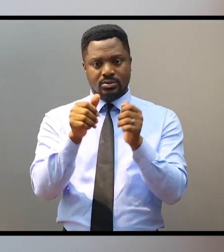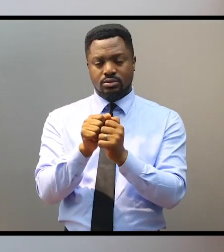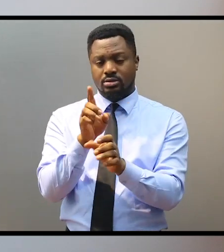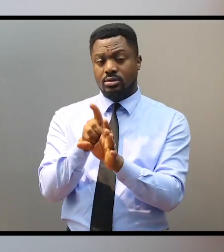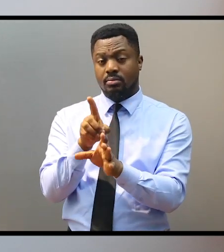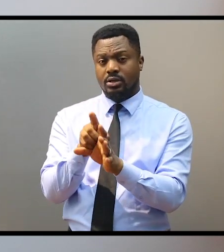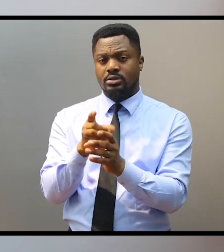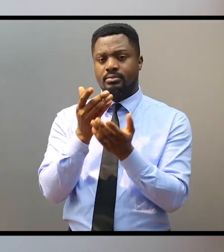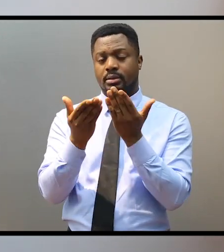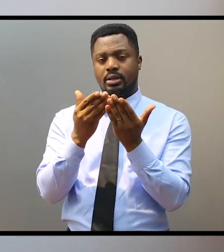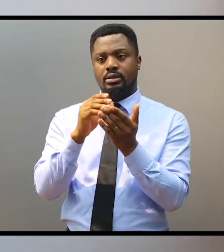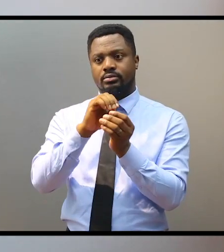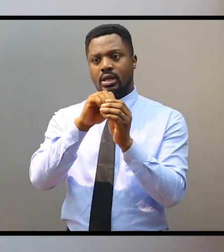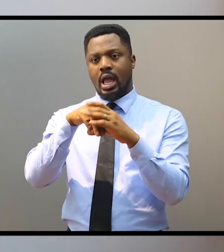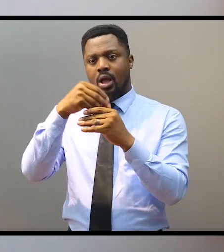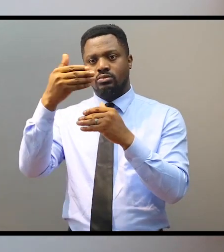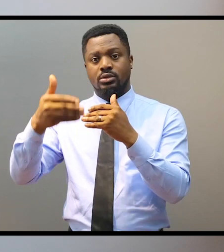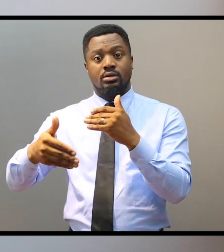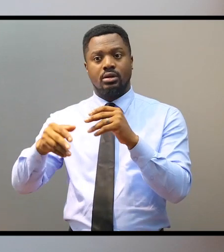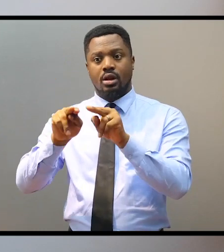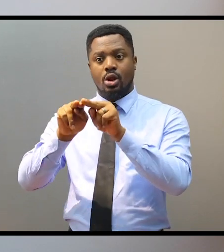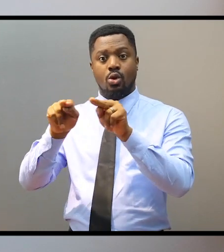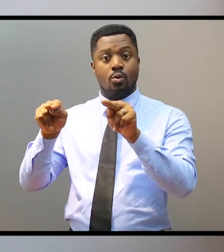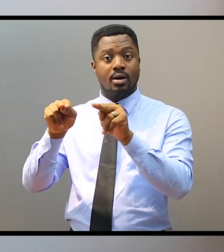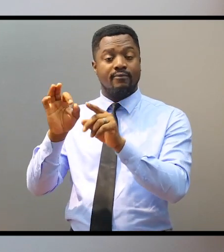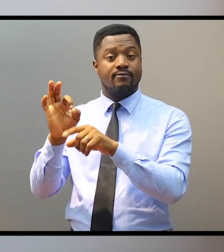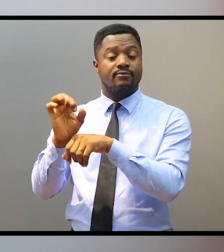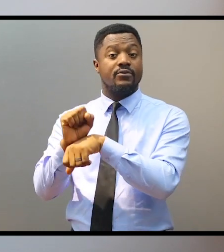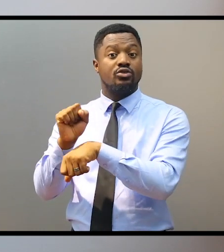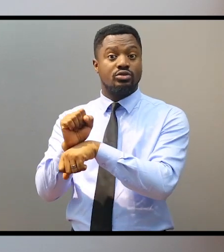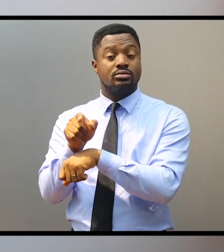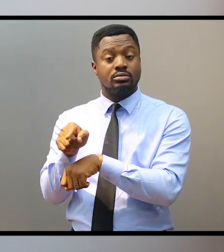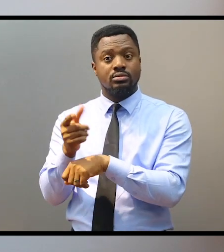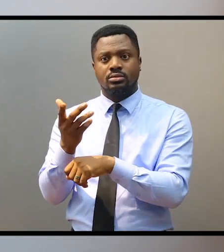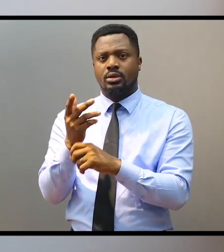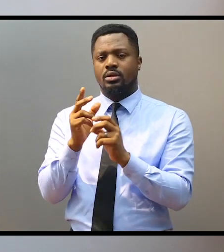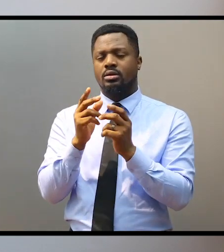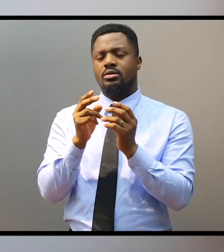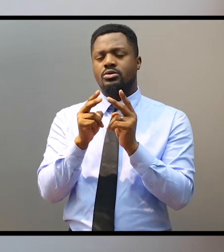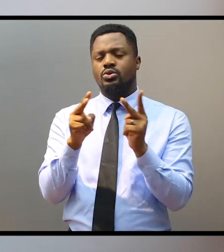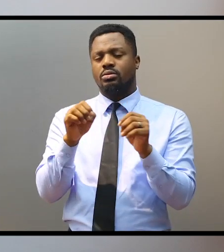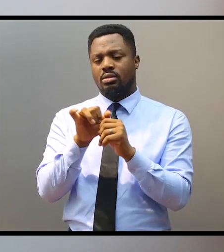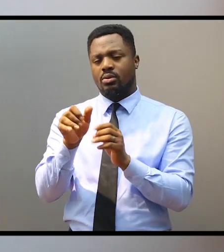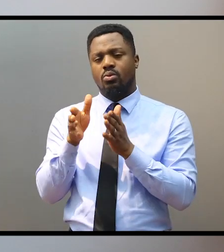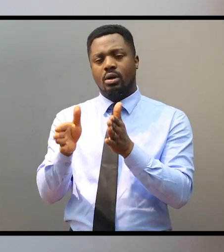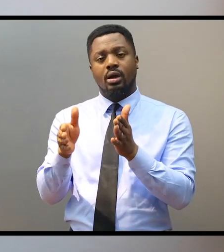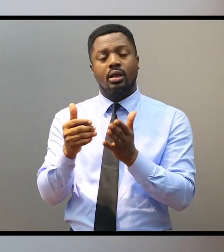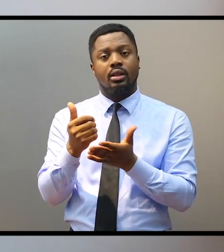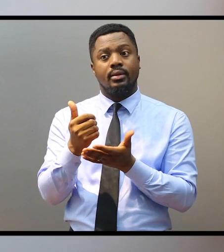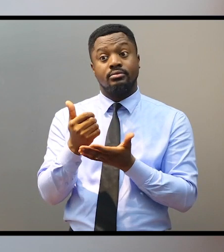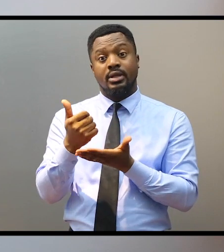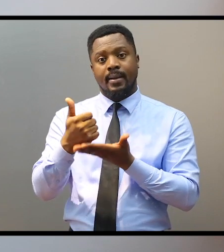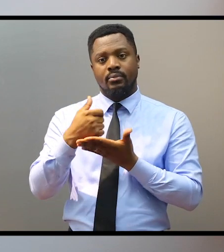with disability may end up falling outside that category. So, in that regard, it